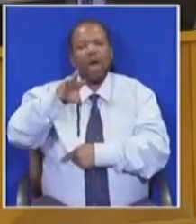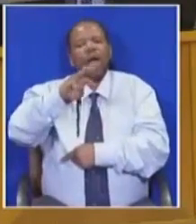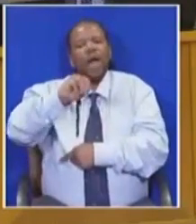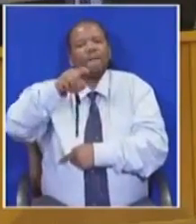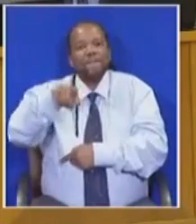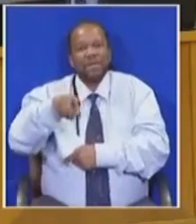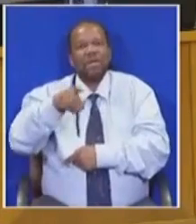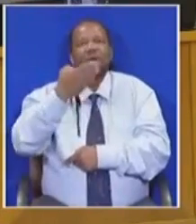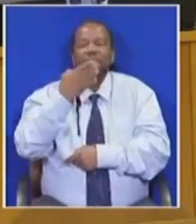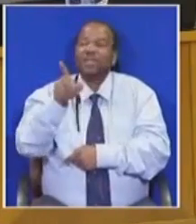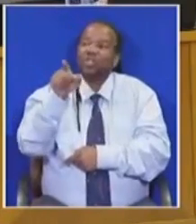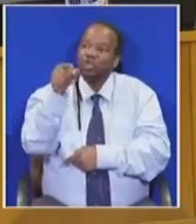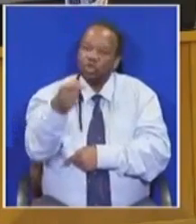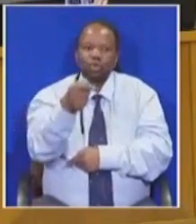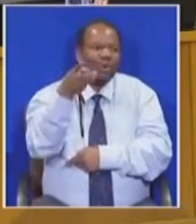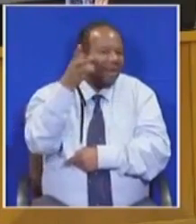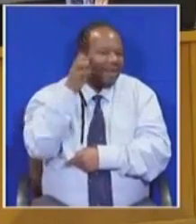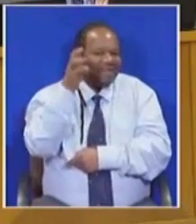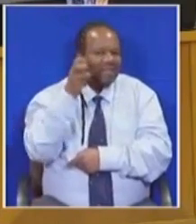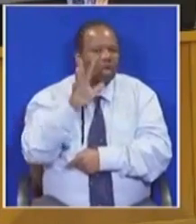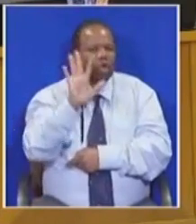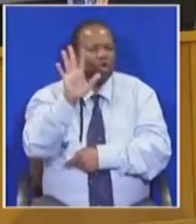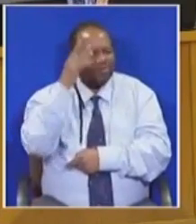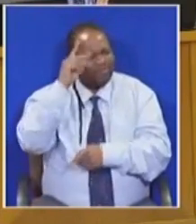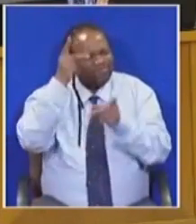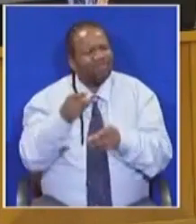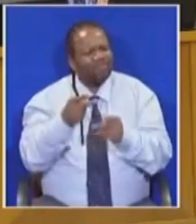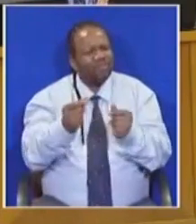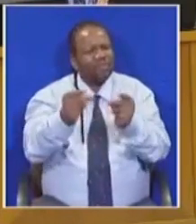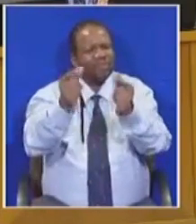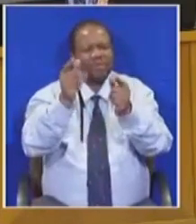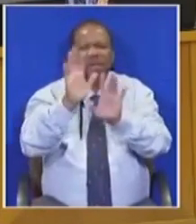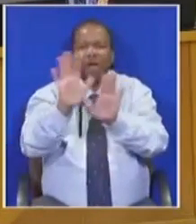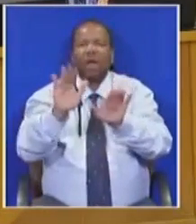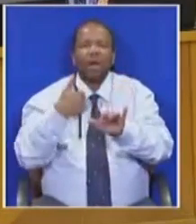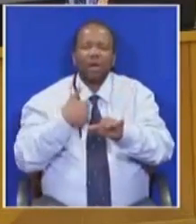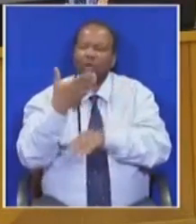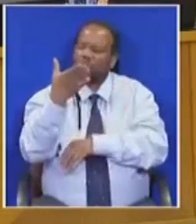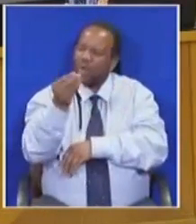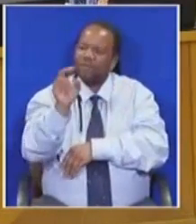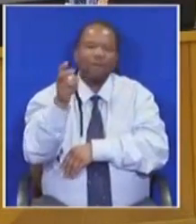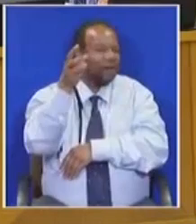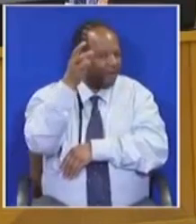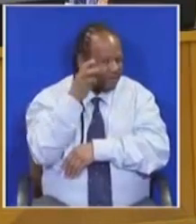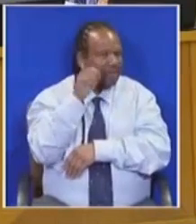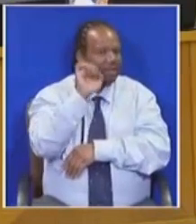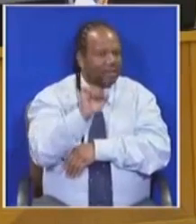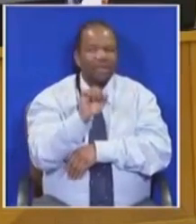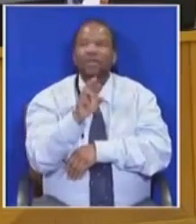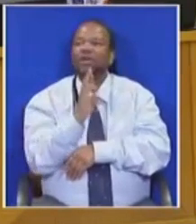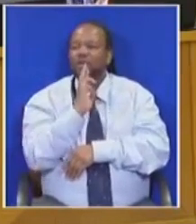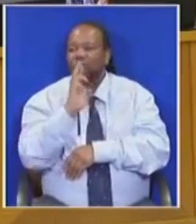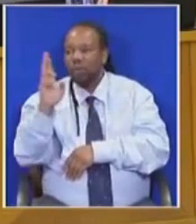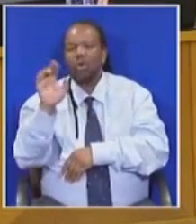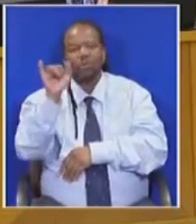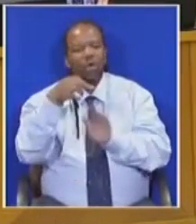recognize us? Can you listen to us? Don't rush us, Speaker. Just listen to us and then respond. There are rules in this house,